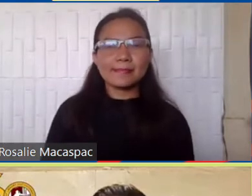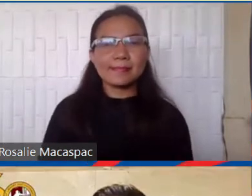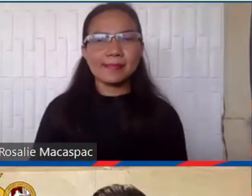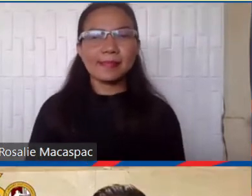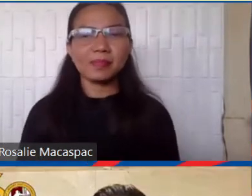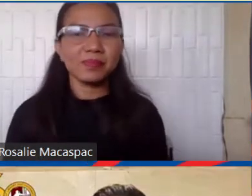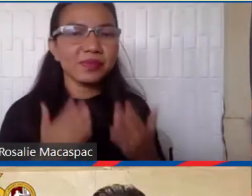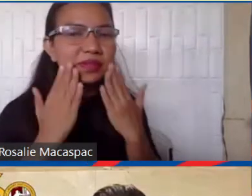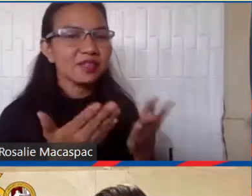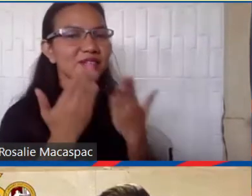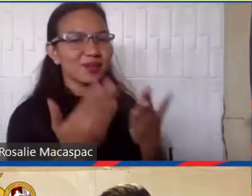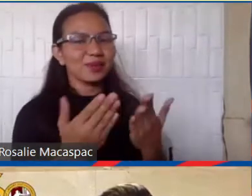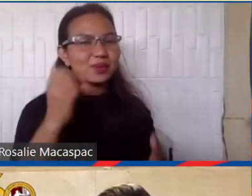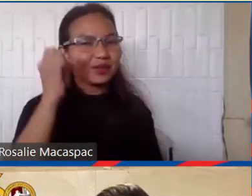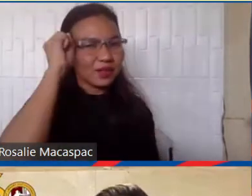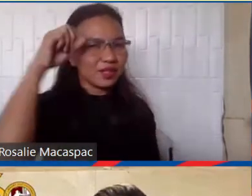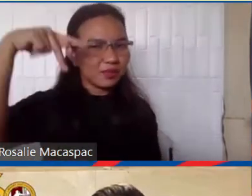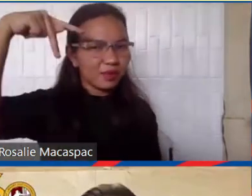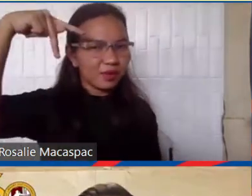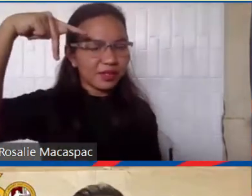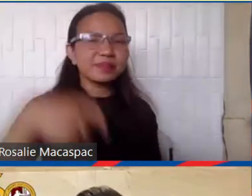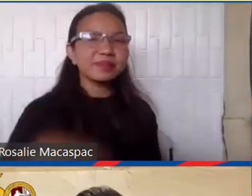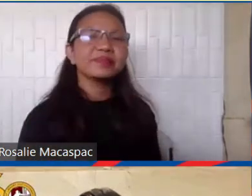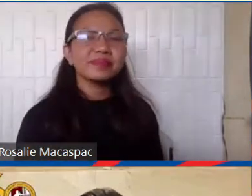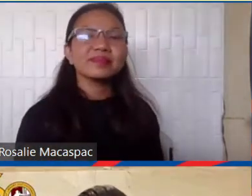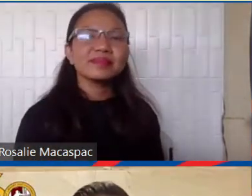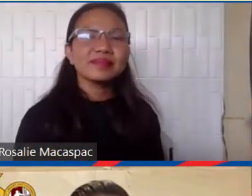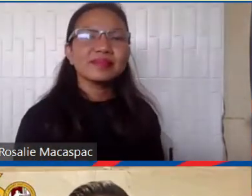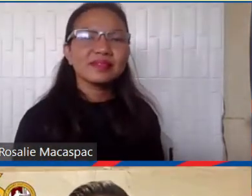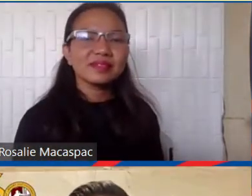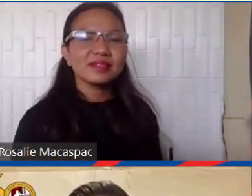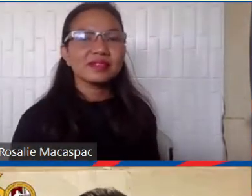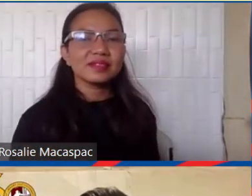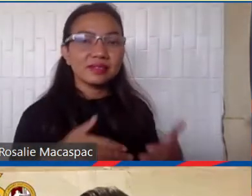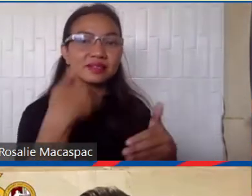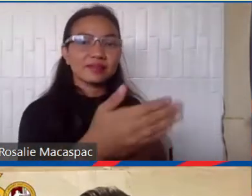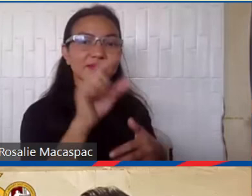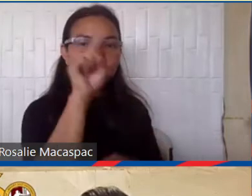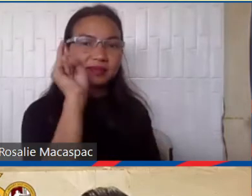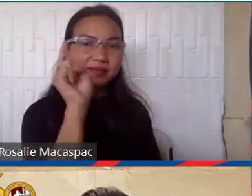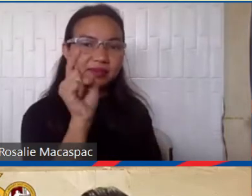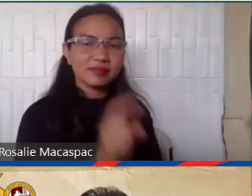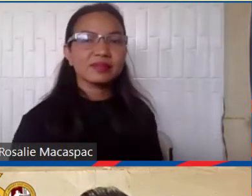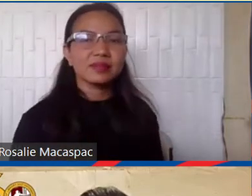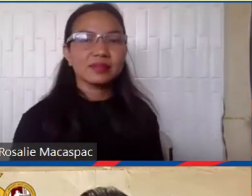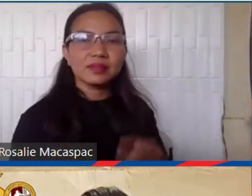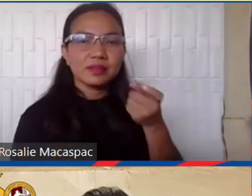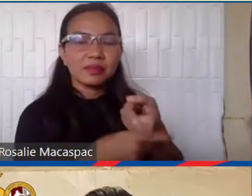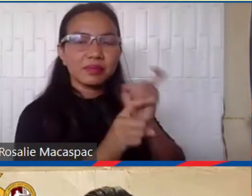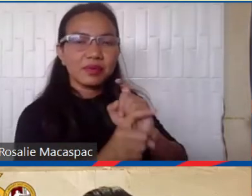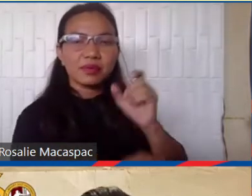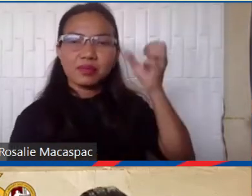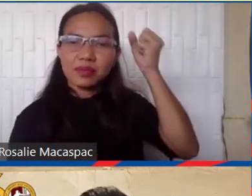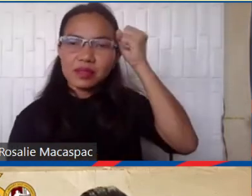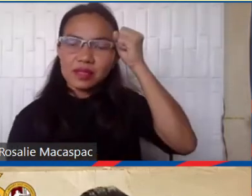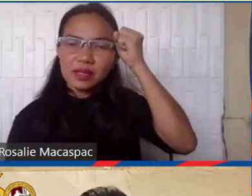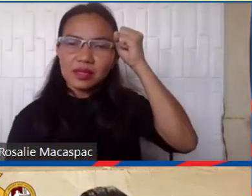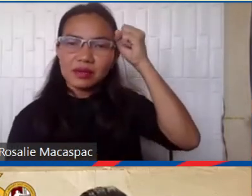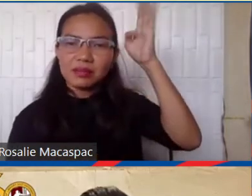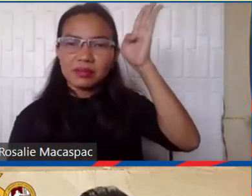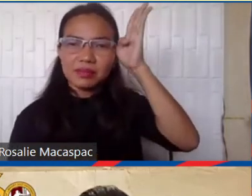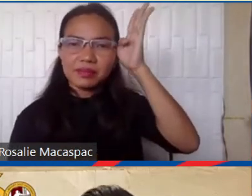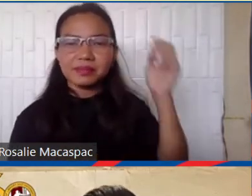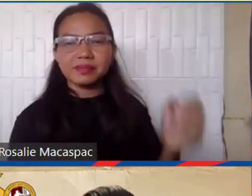Thank you, Sir Paul. Okay, next question from Sylvian Bacos.